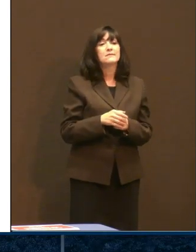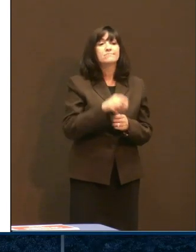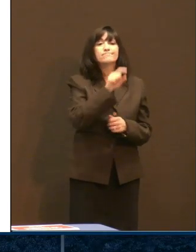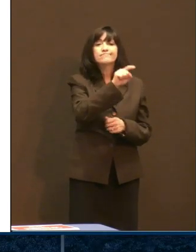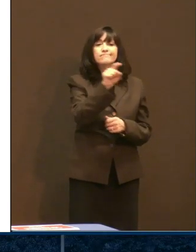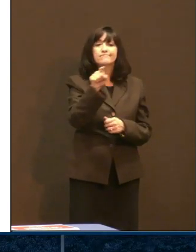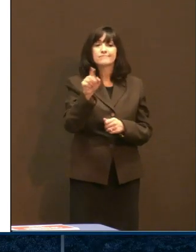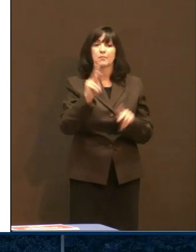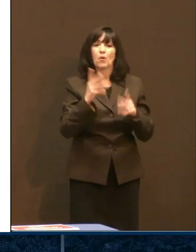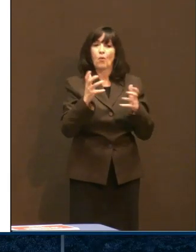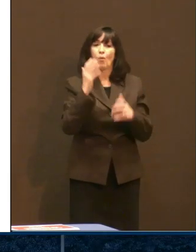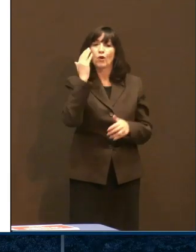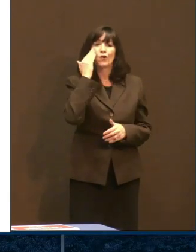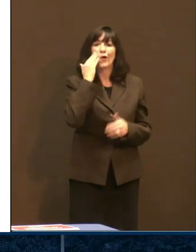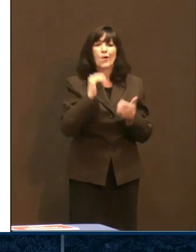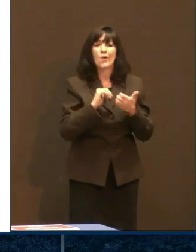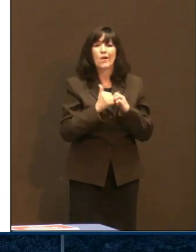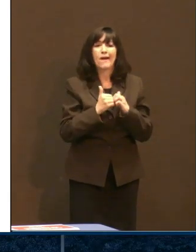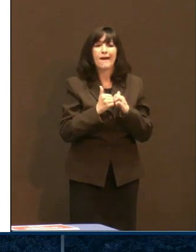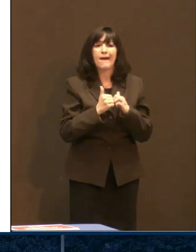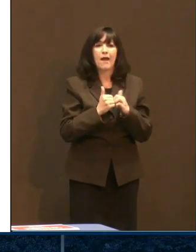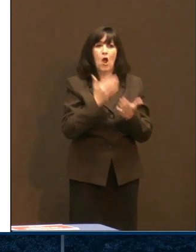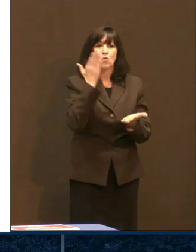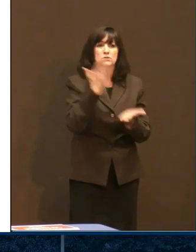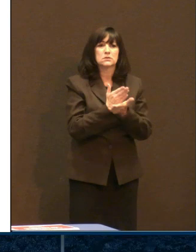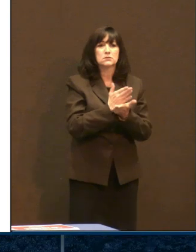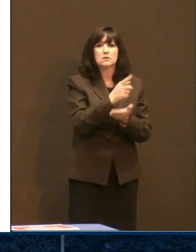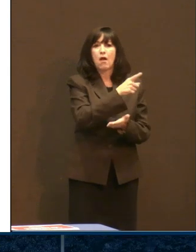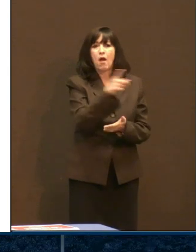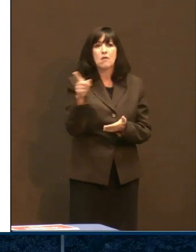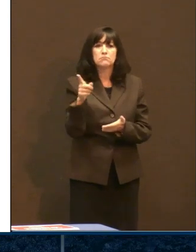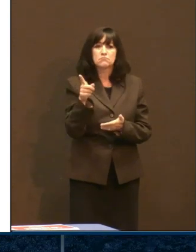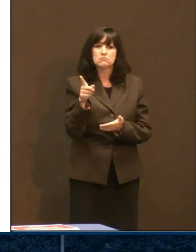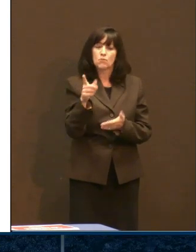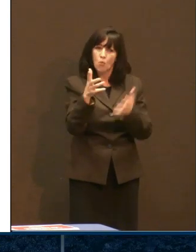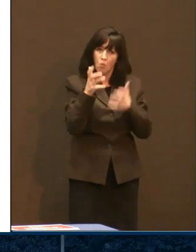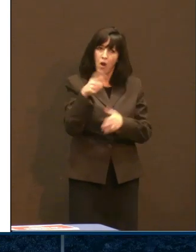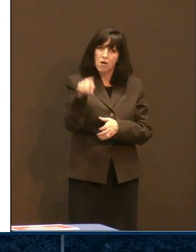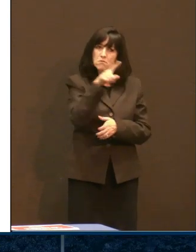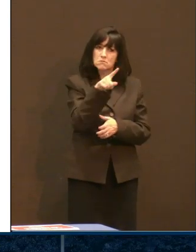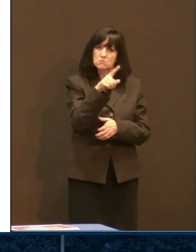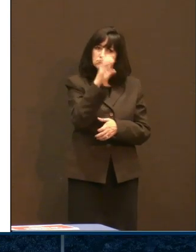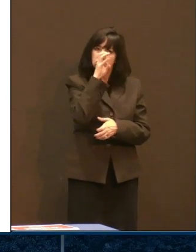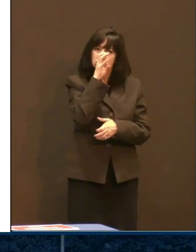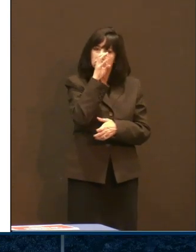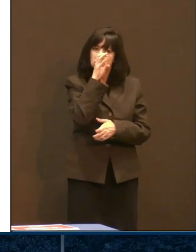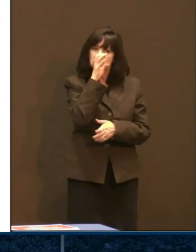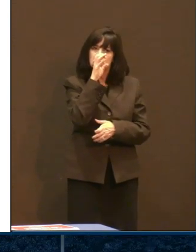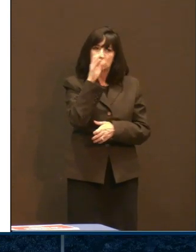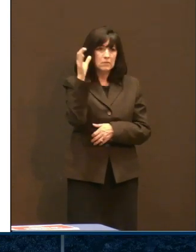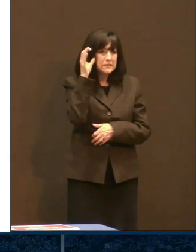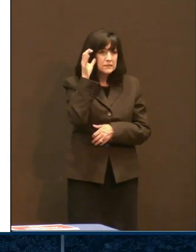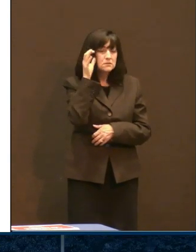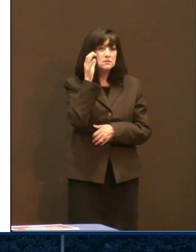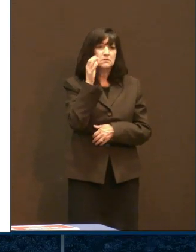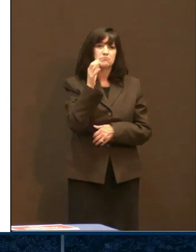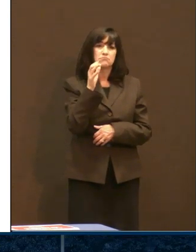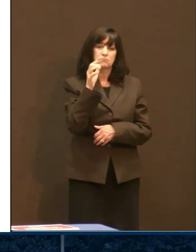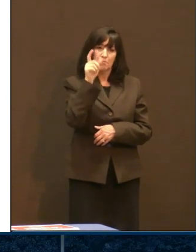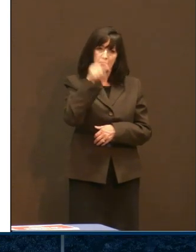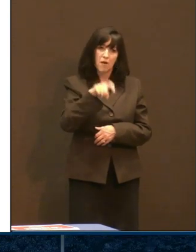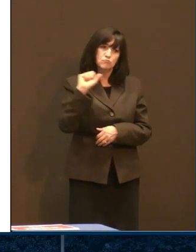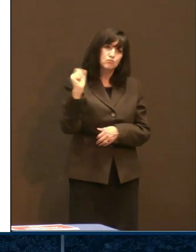conversations with the mayor and Chief Tracy, and just trying to strike the right balance there. It's a very difficult question. We really do rely